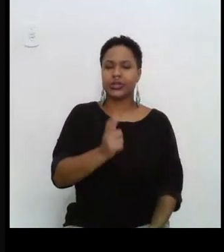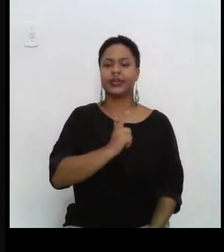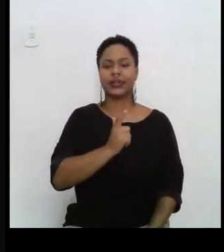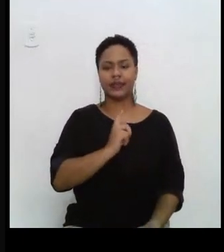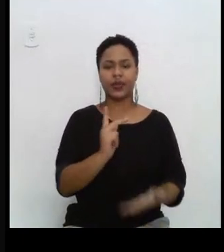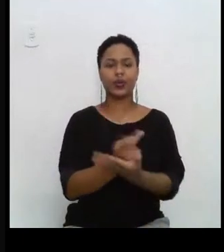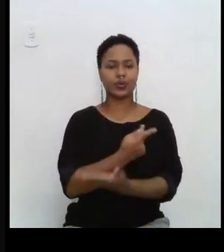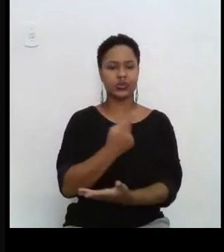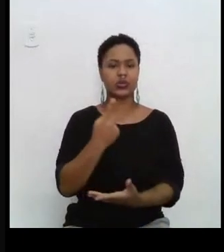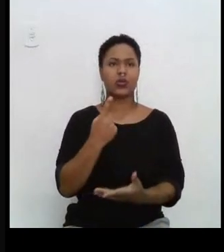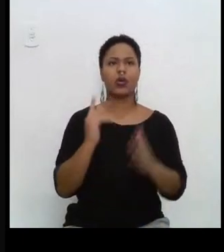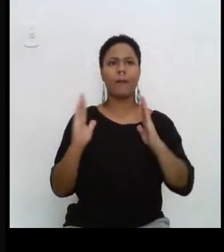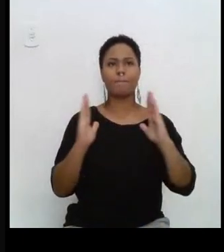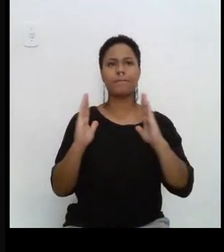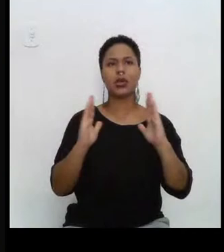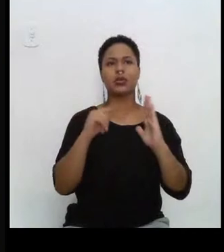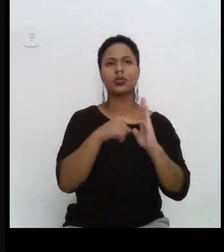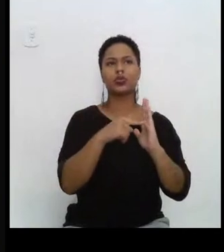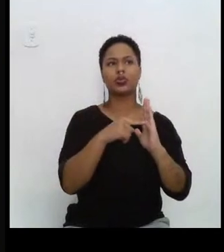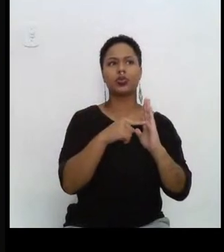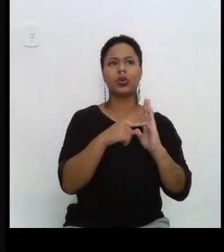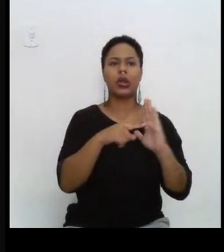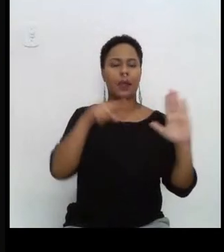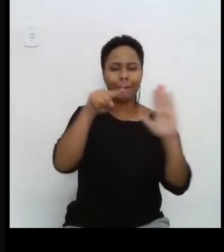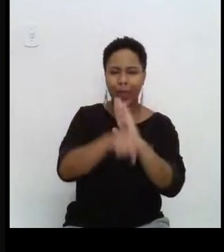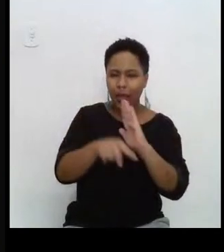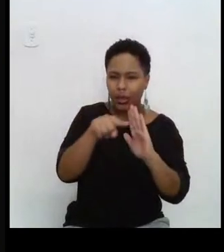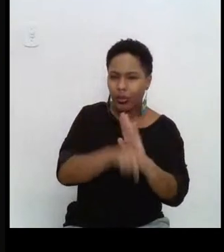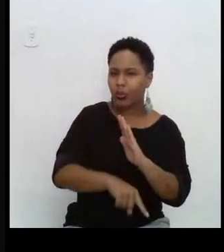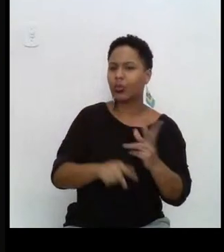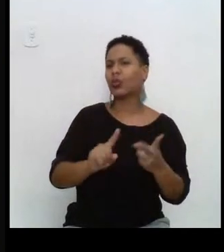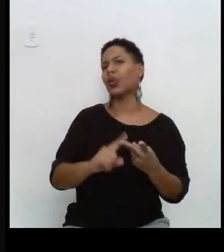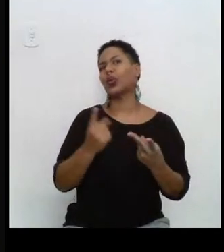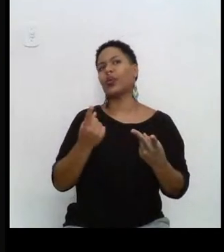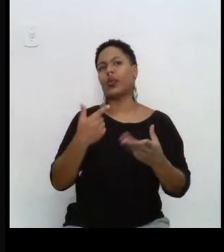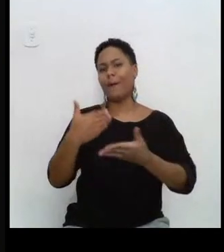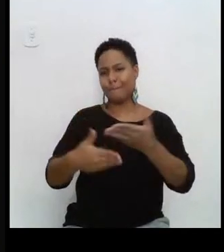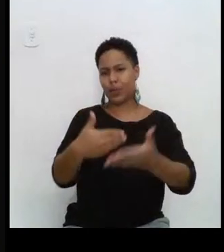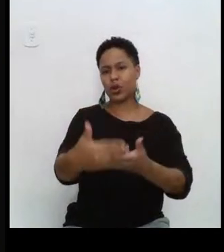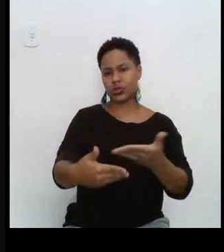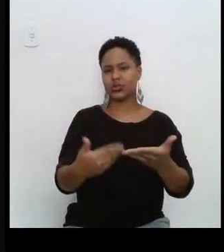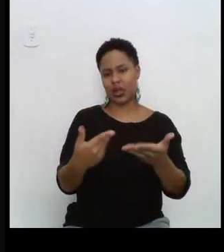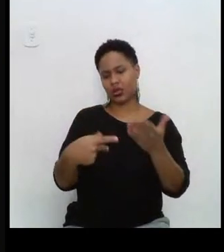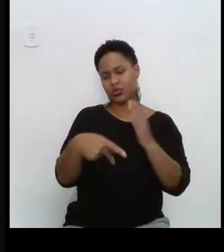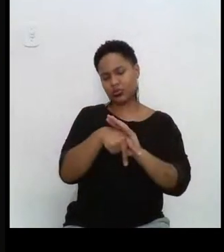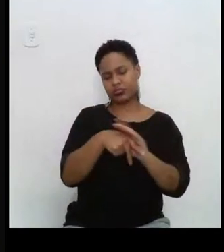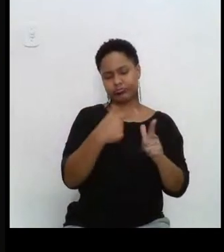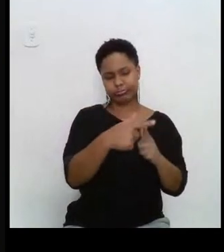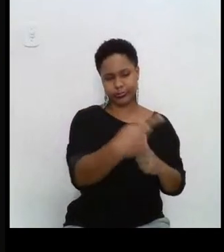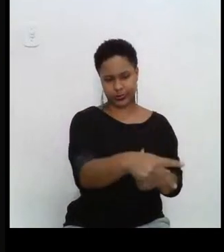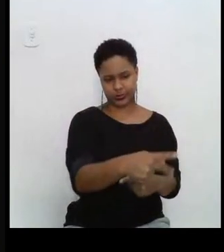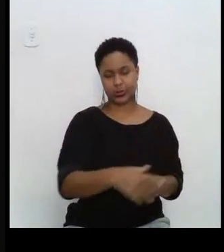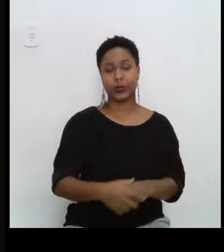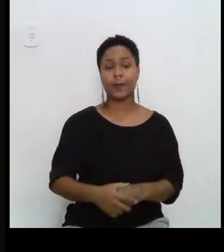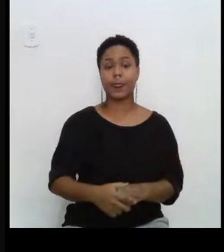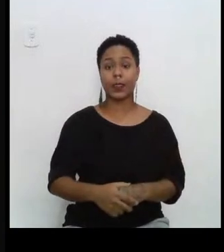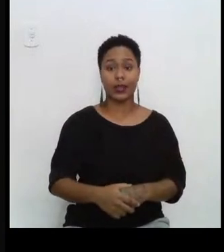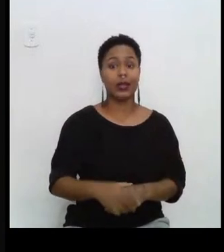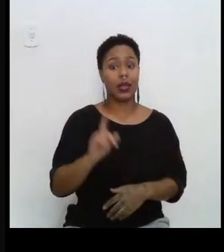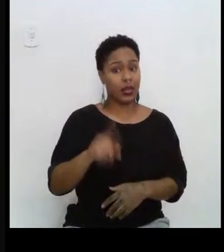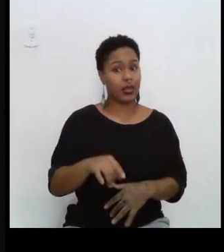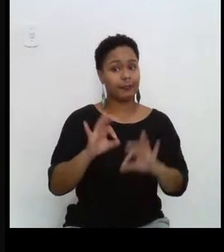process of Steam and Resistance Fall of Man a Eva simples Verde teatro orquestra